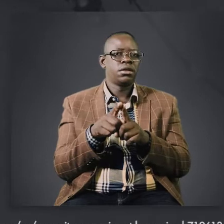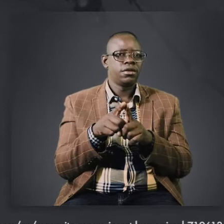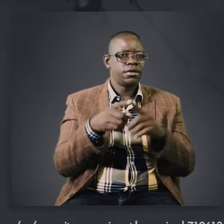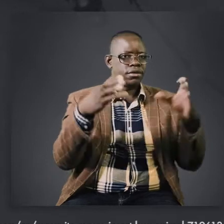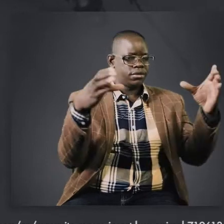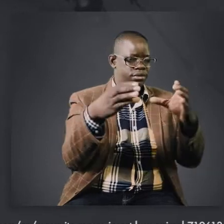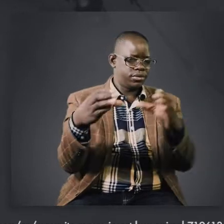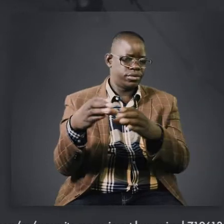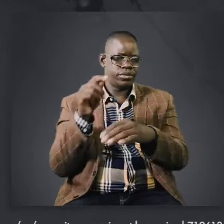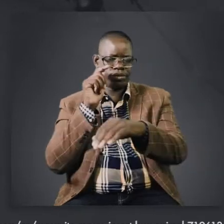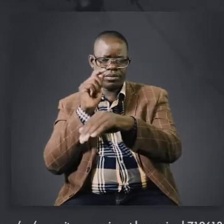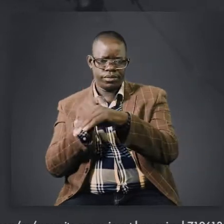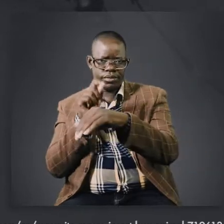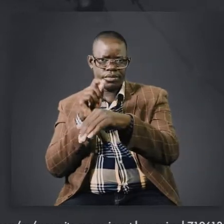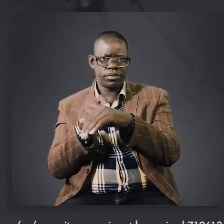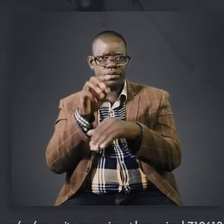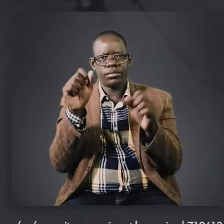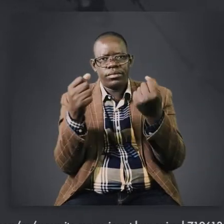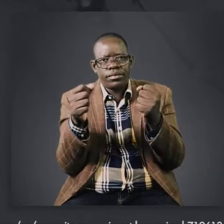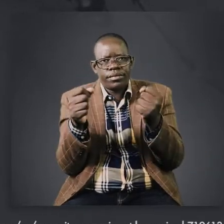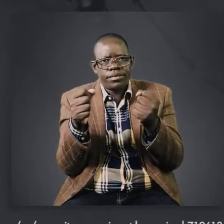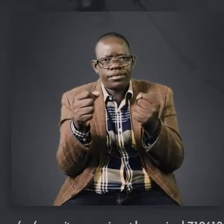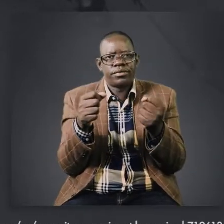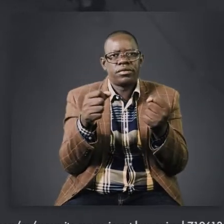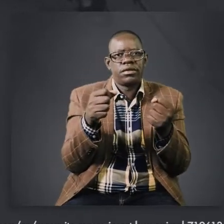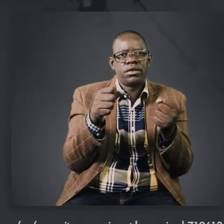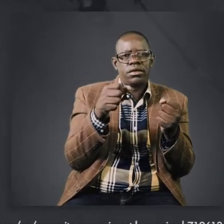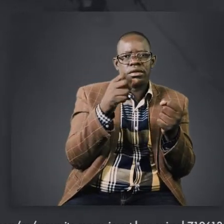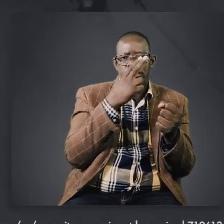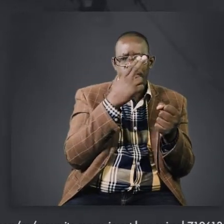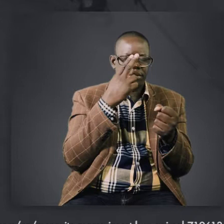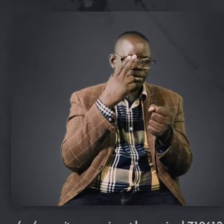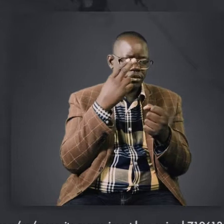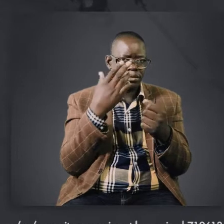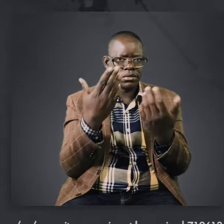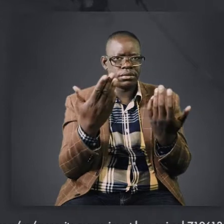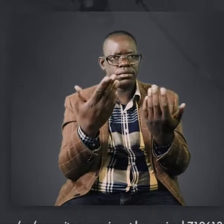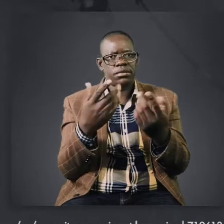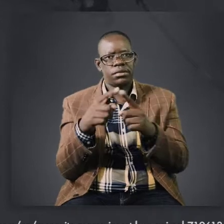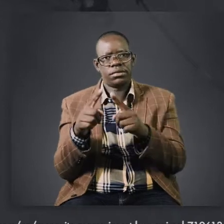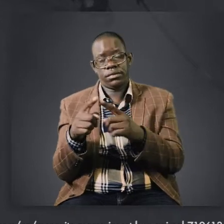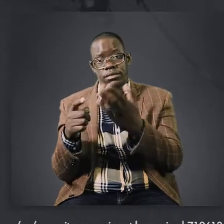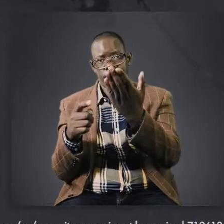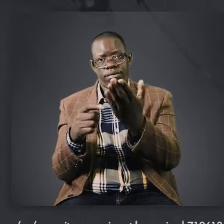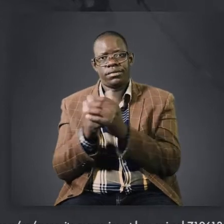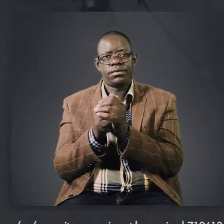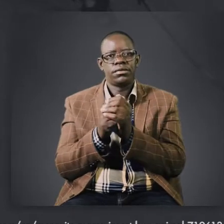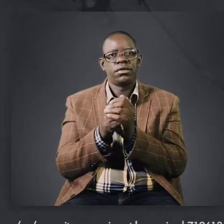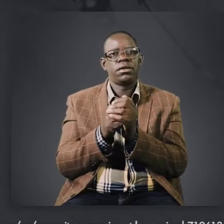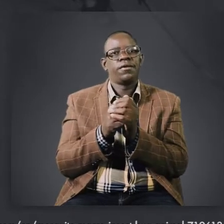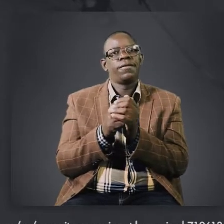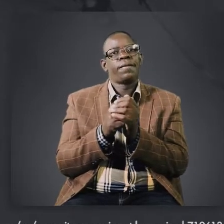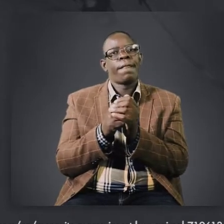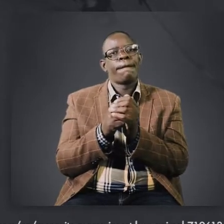are spread by insects or animals like malaria, river blindness, bilharzia, and the plague.